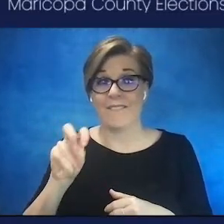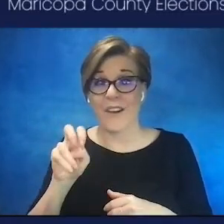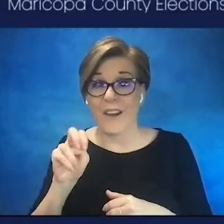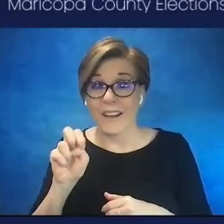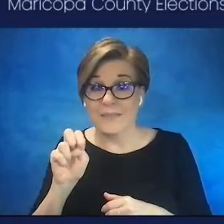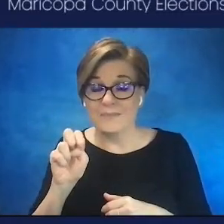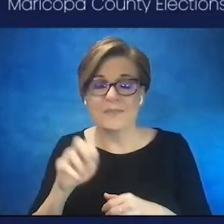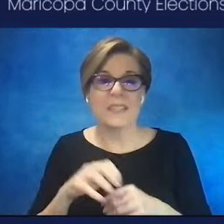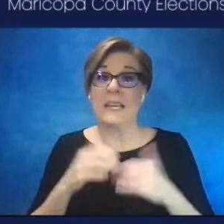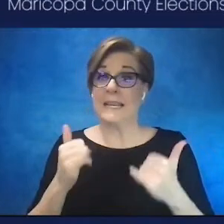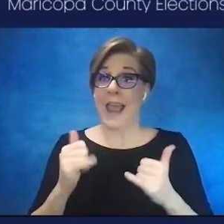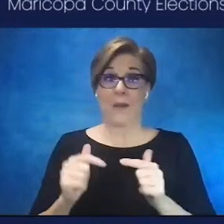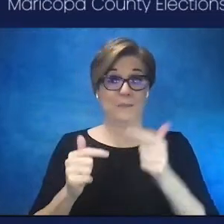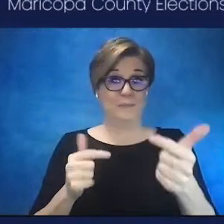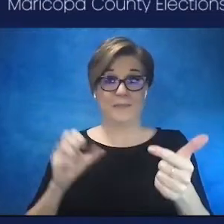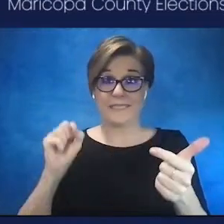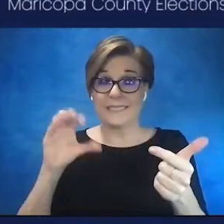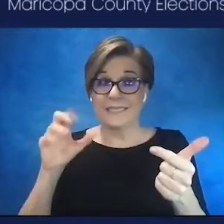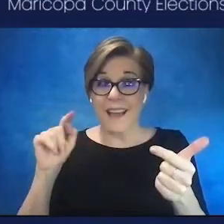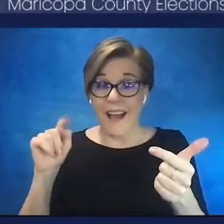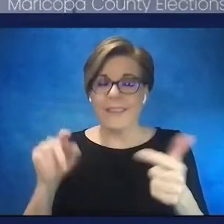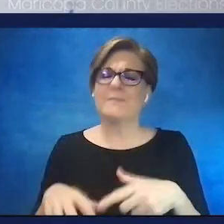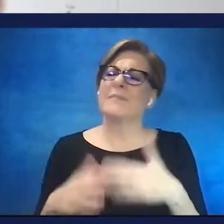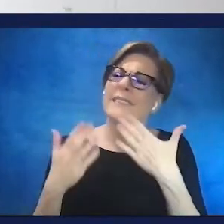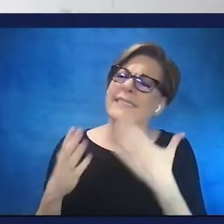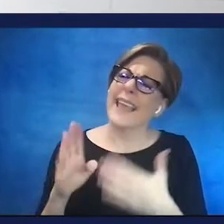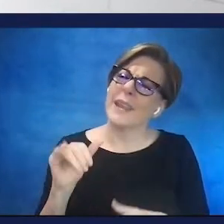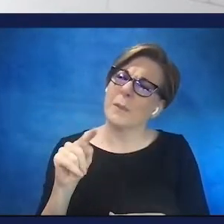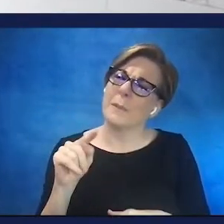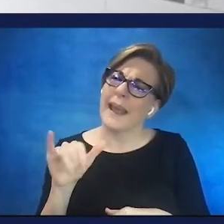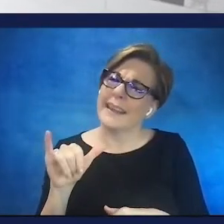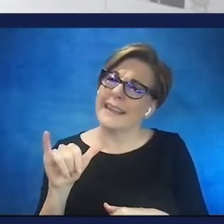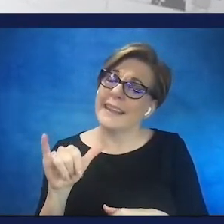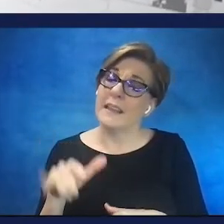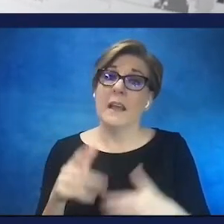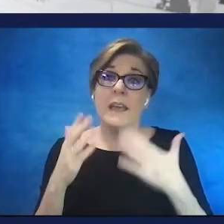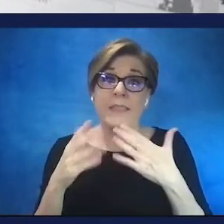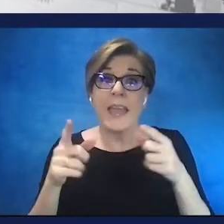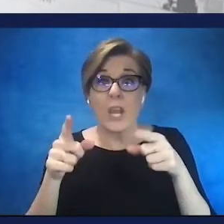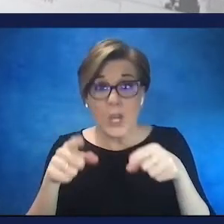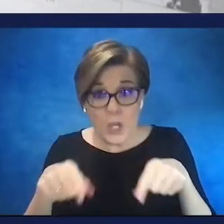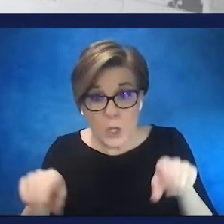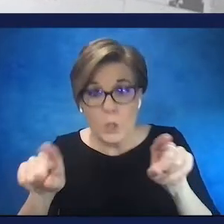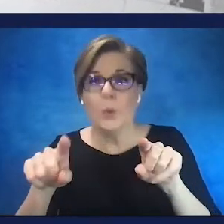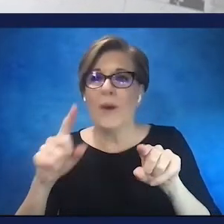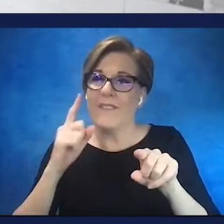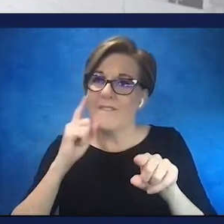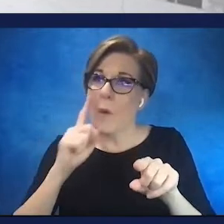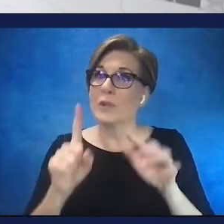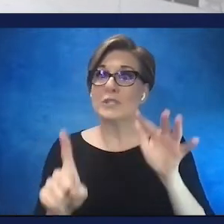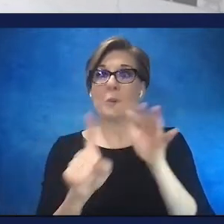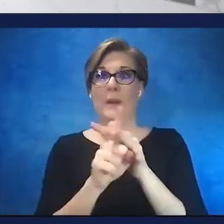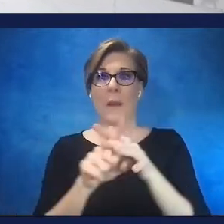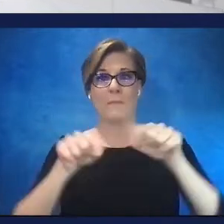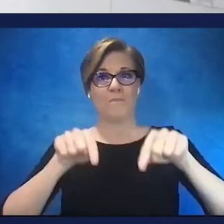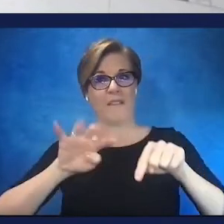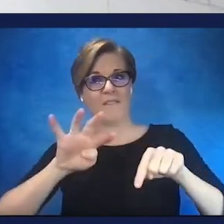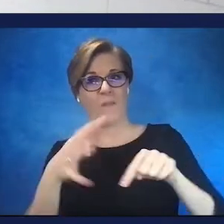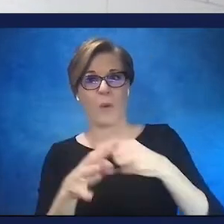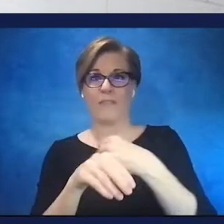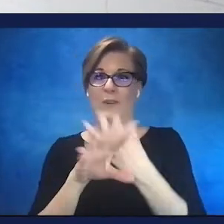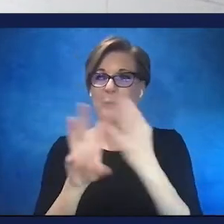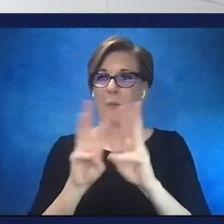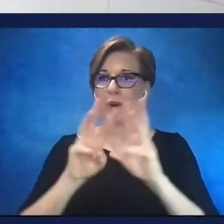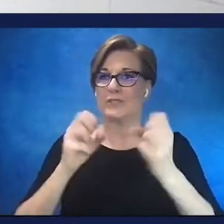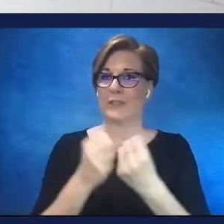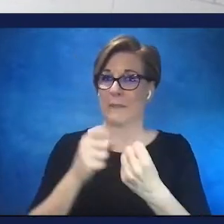that, let me go ahead and turn it over to Scott. Well, thank you, Betty, and thank you for turning into our 4th virtual